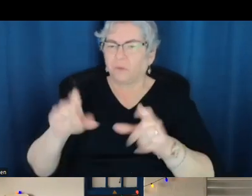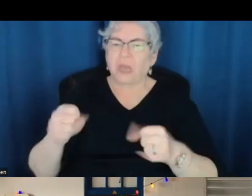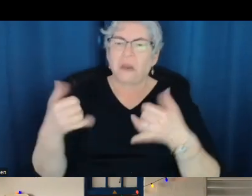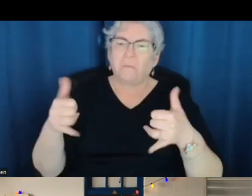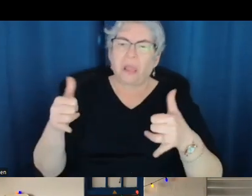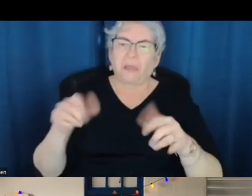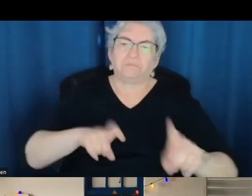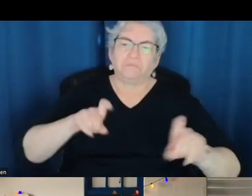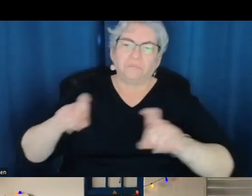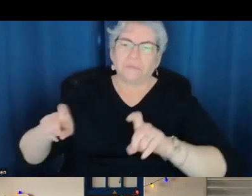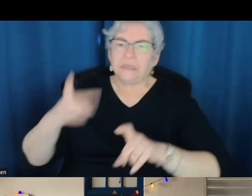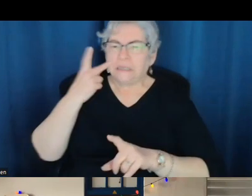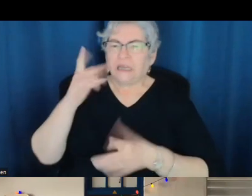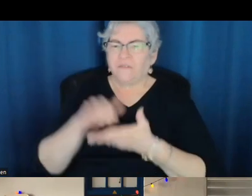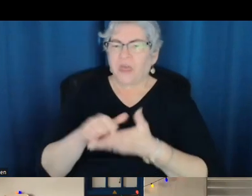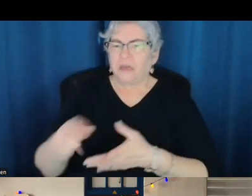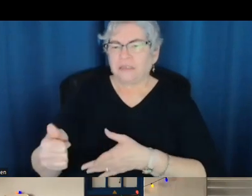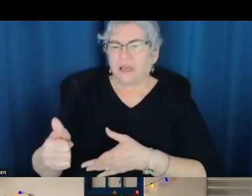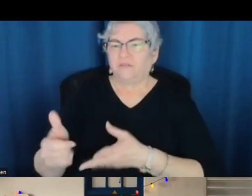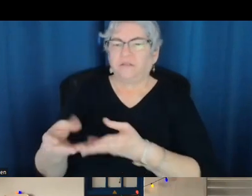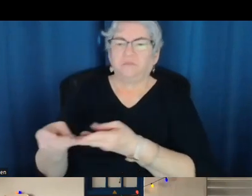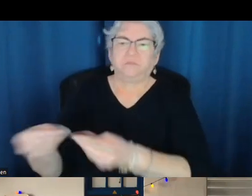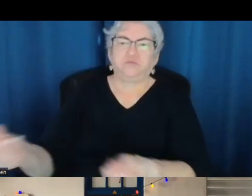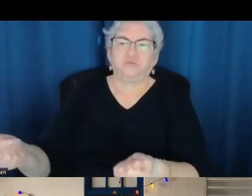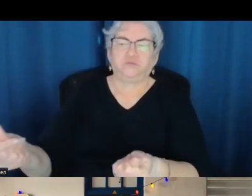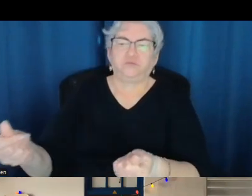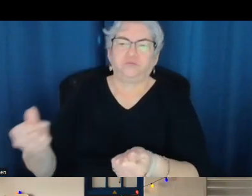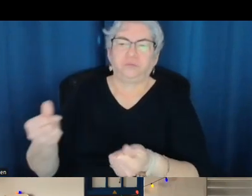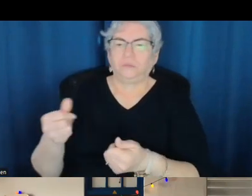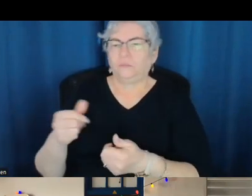it and let the lawn species slowly be shaded out over time.